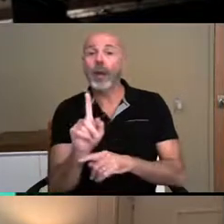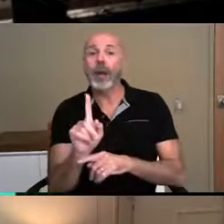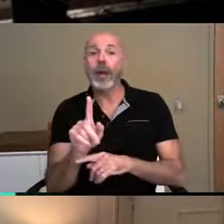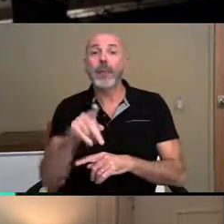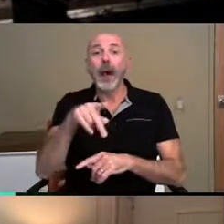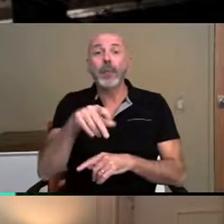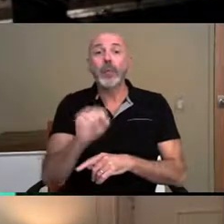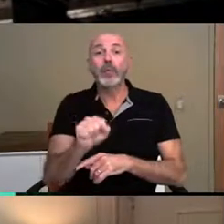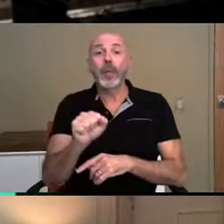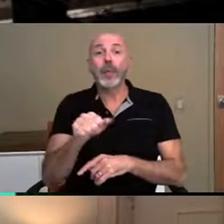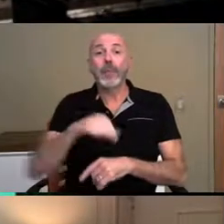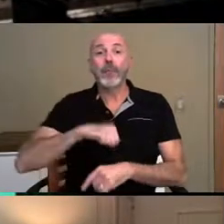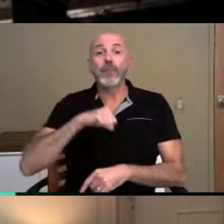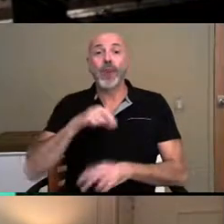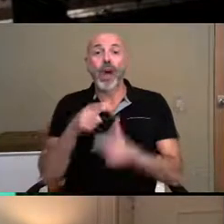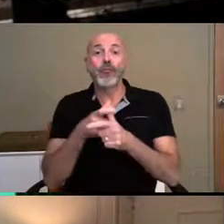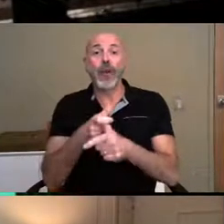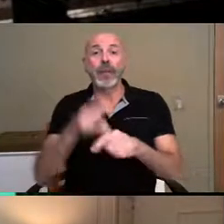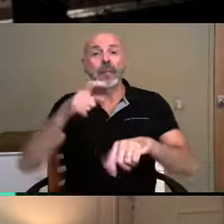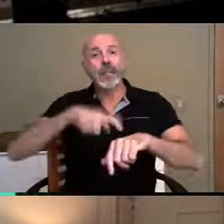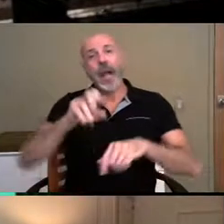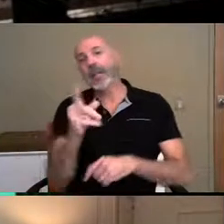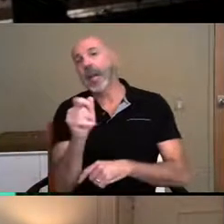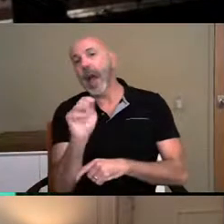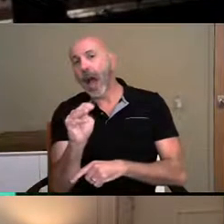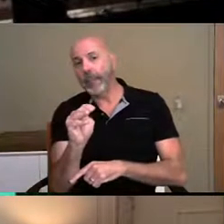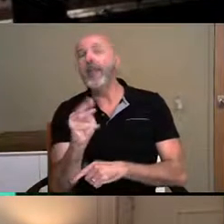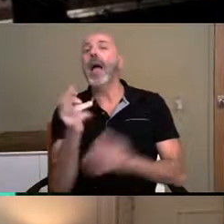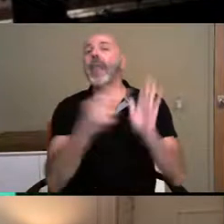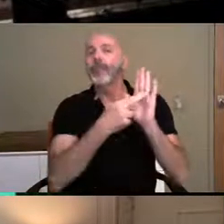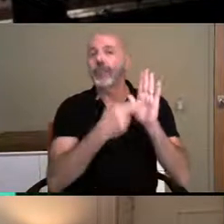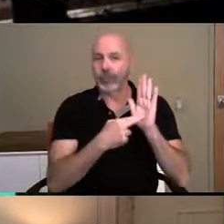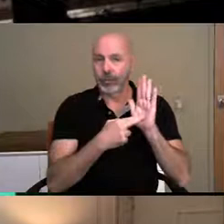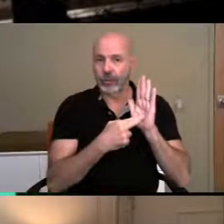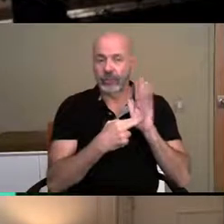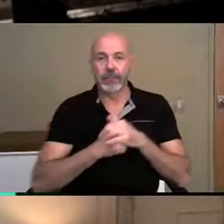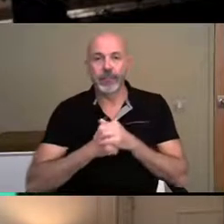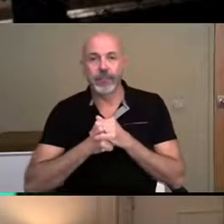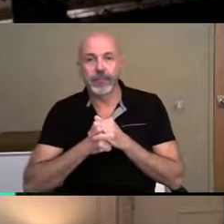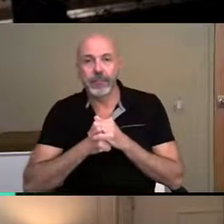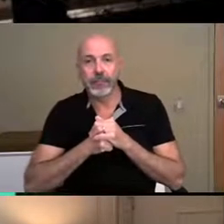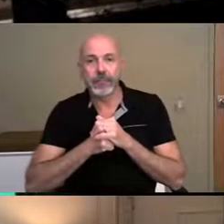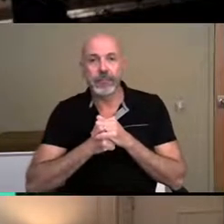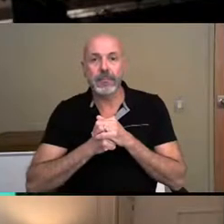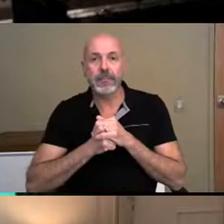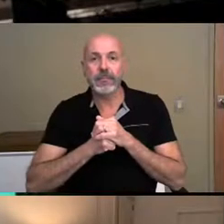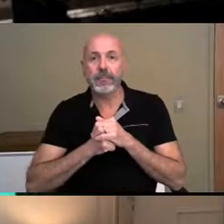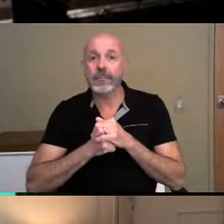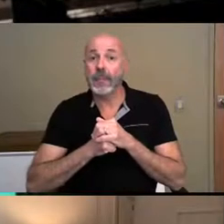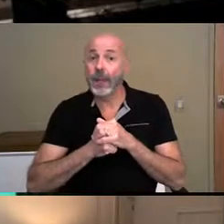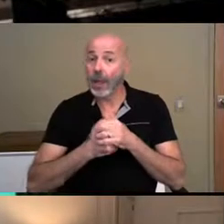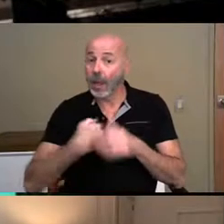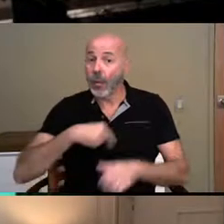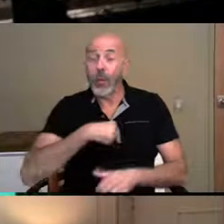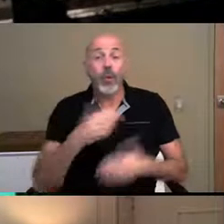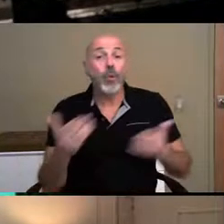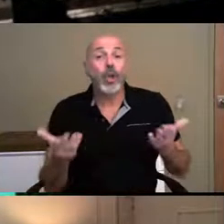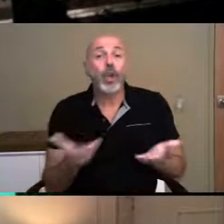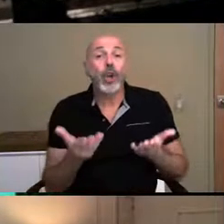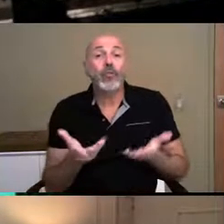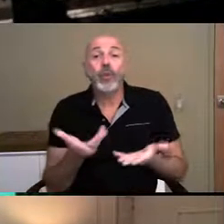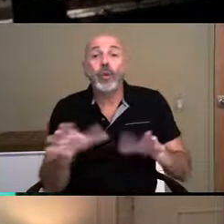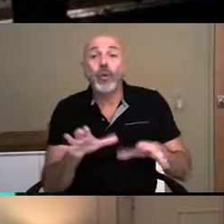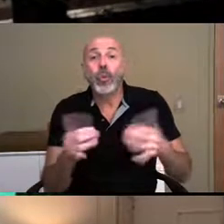palmspringspriderun.com to register. And one of the things that we're encouraging you to do, if you're